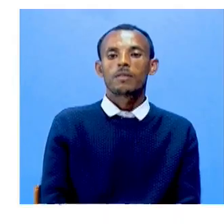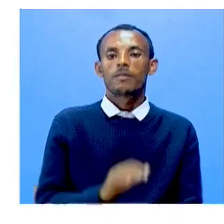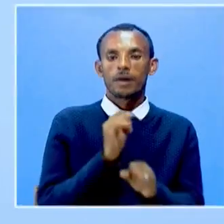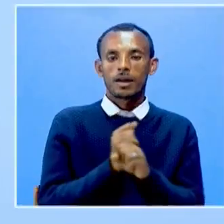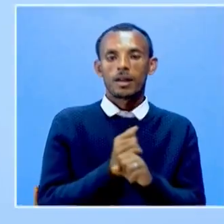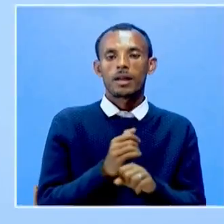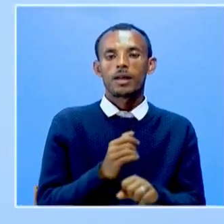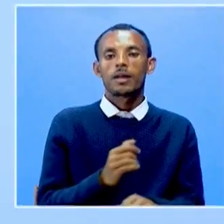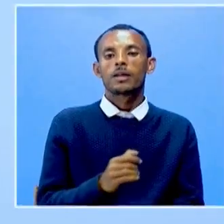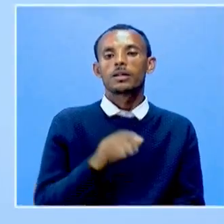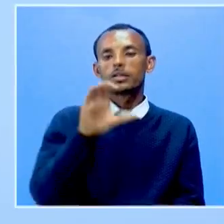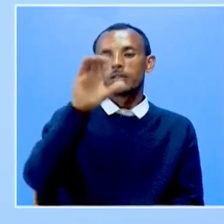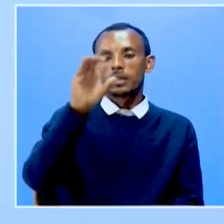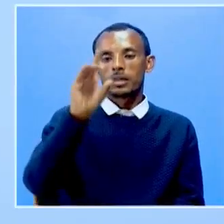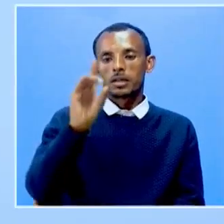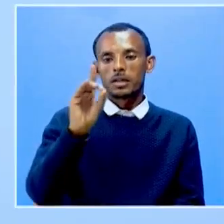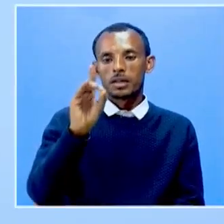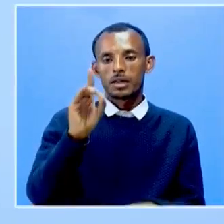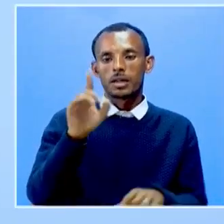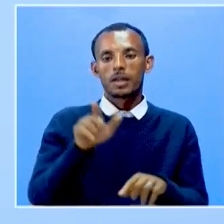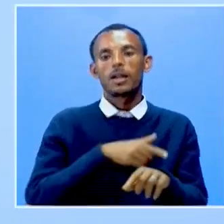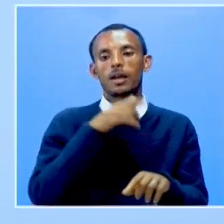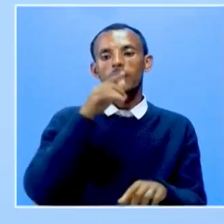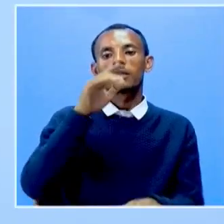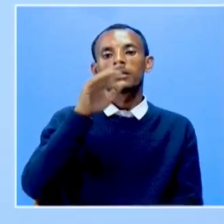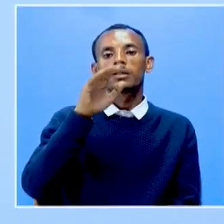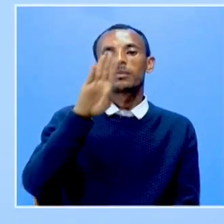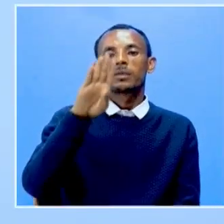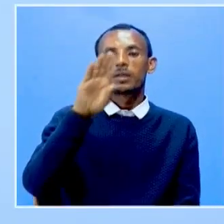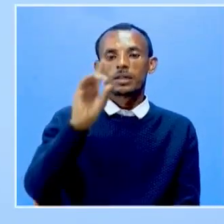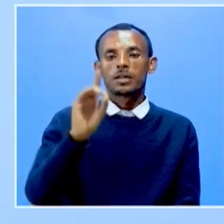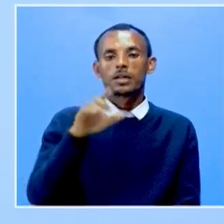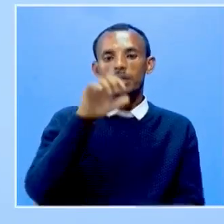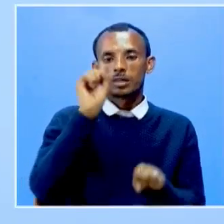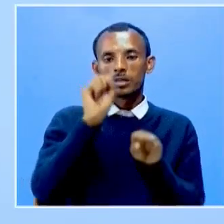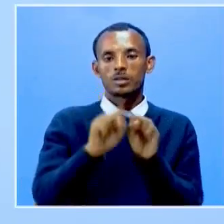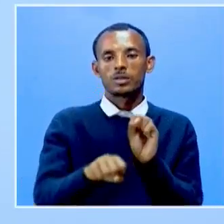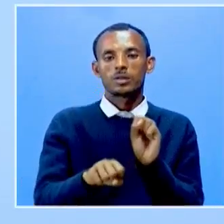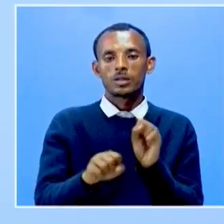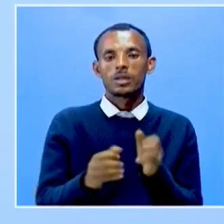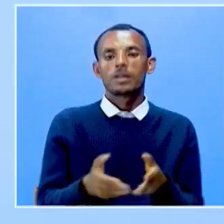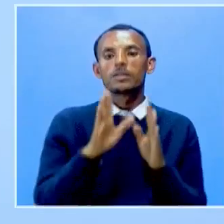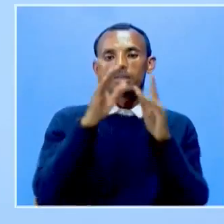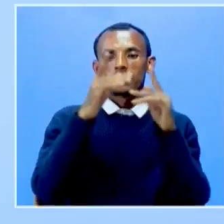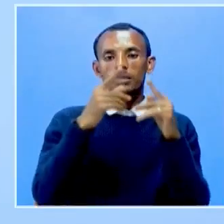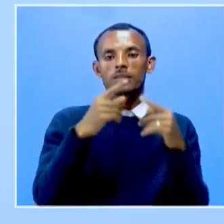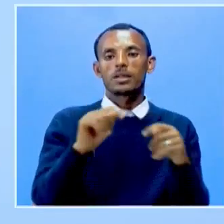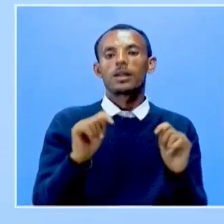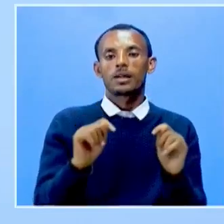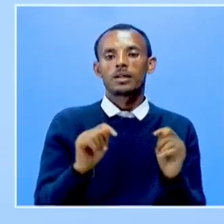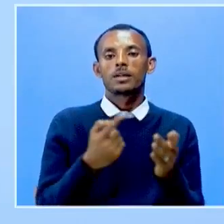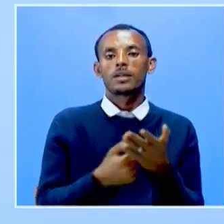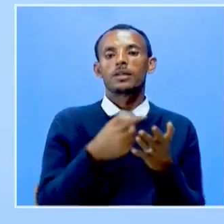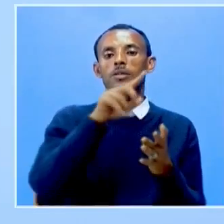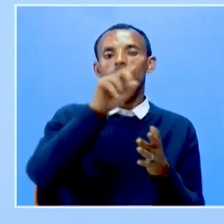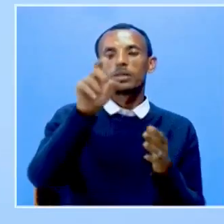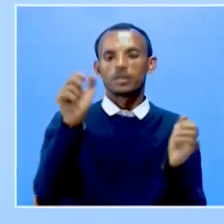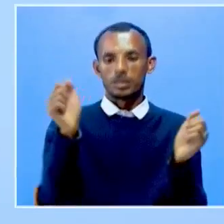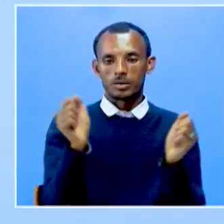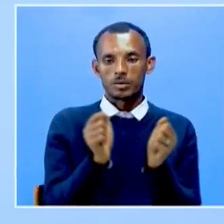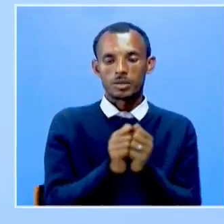Find this length CD and length BC. So let's try this question